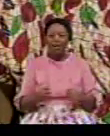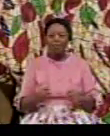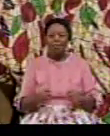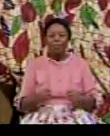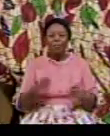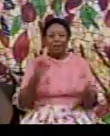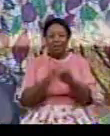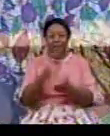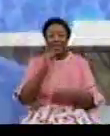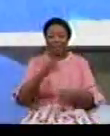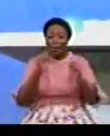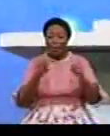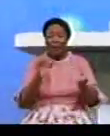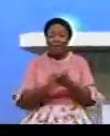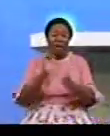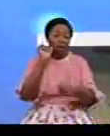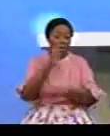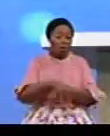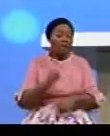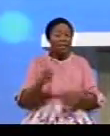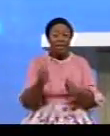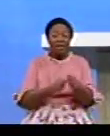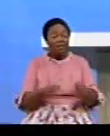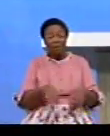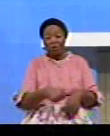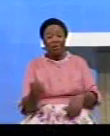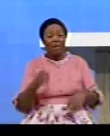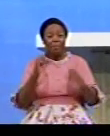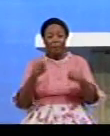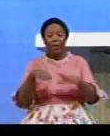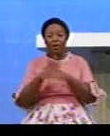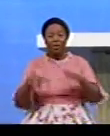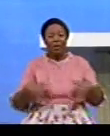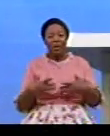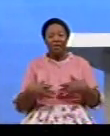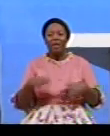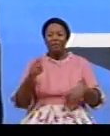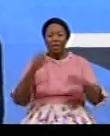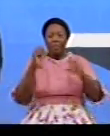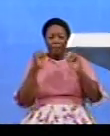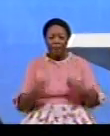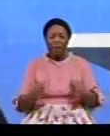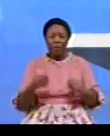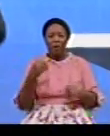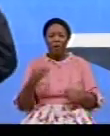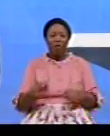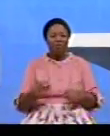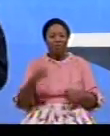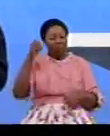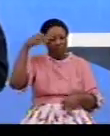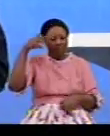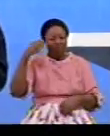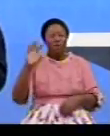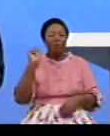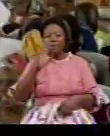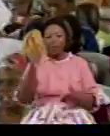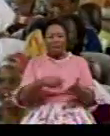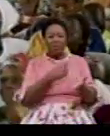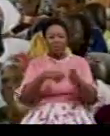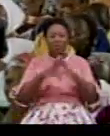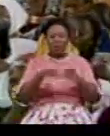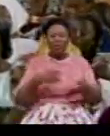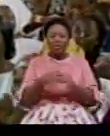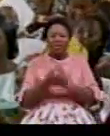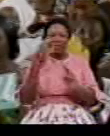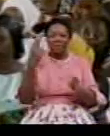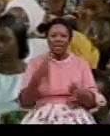as you come and you receive the Redeemer. For I will restore health